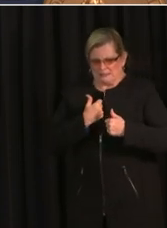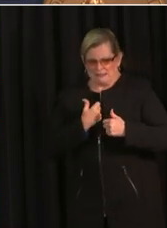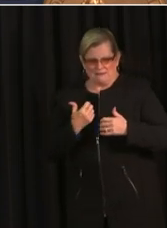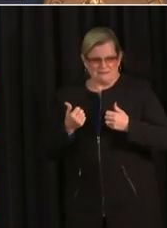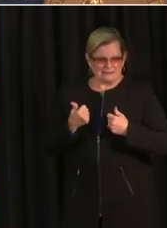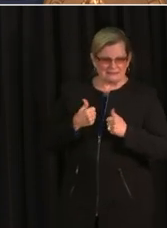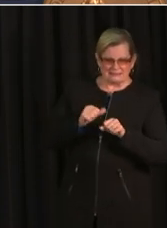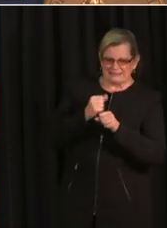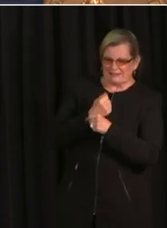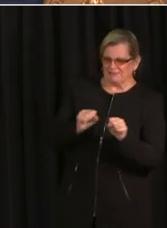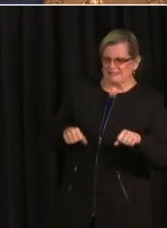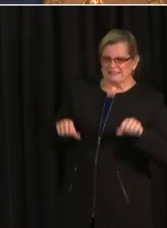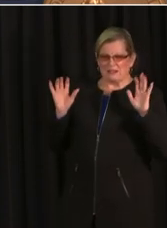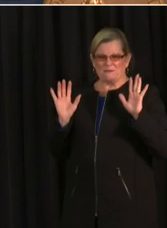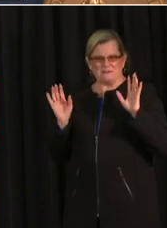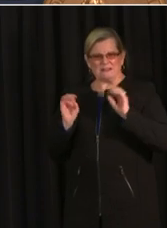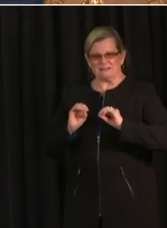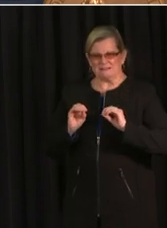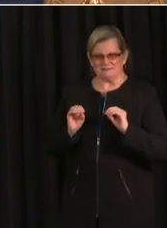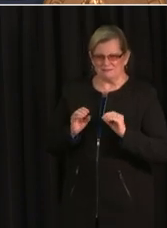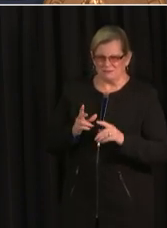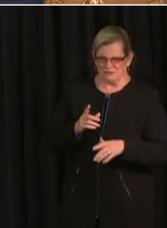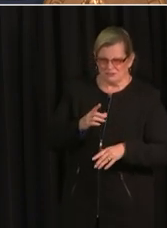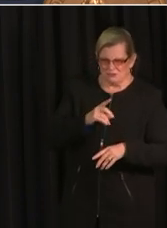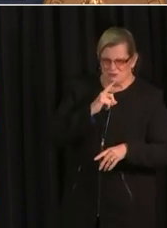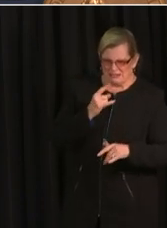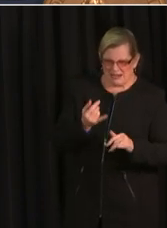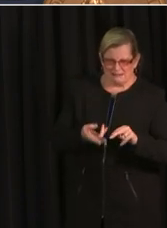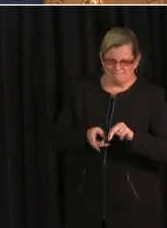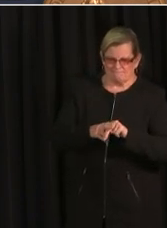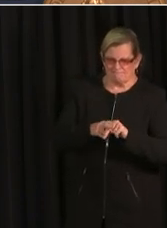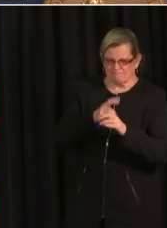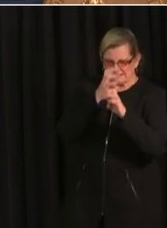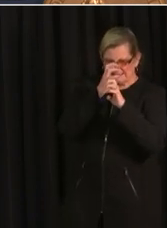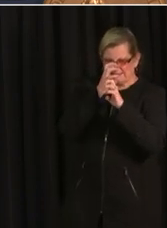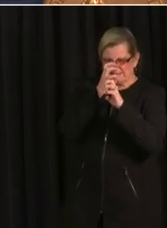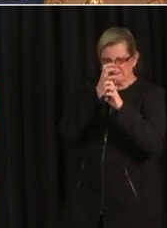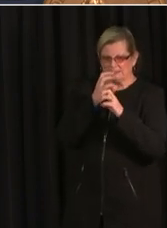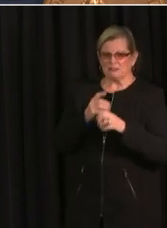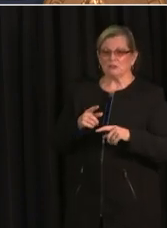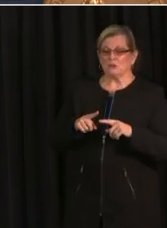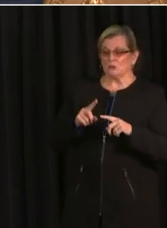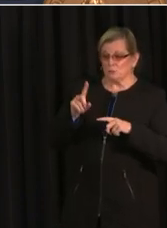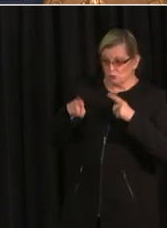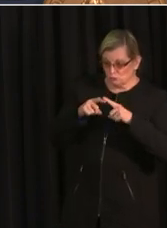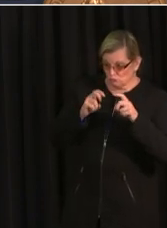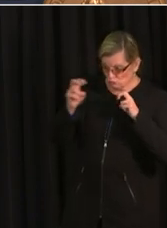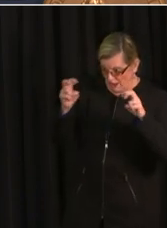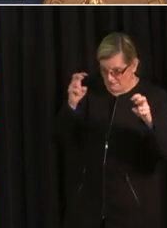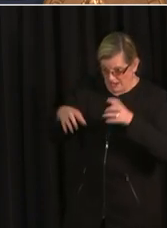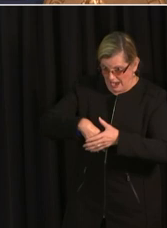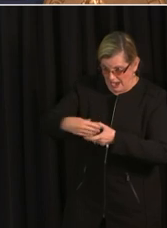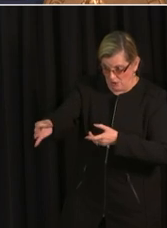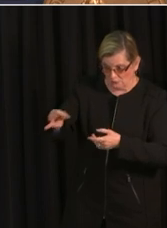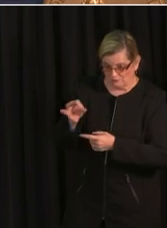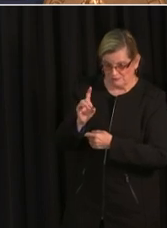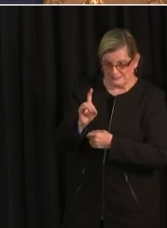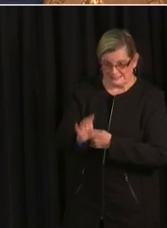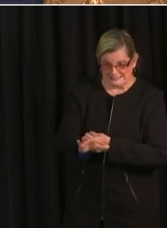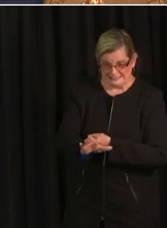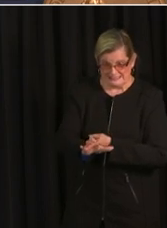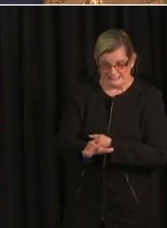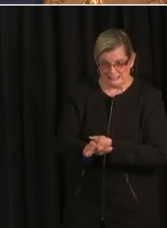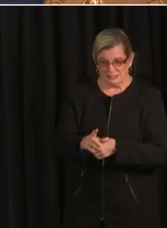that we're making here in DC. And unfortunately, when people travel in and out of DC from these places, that can